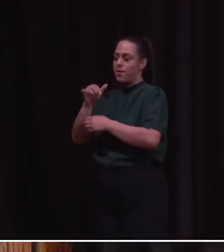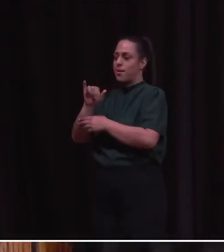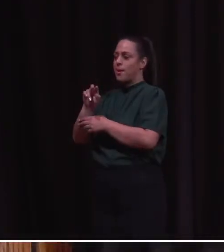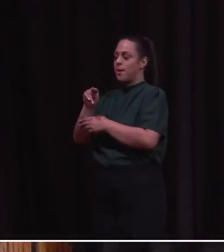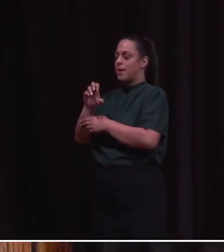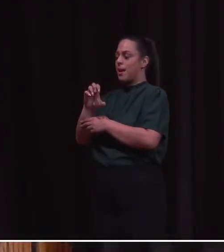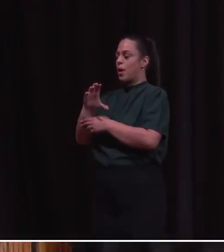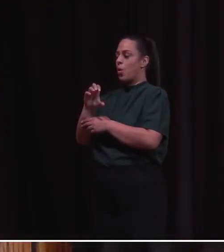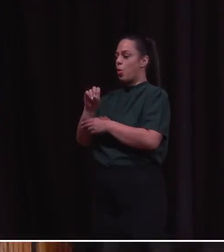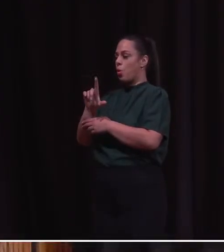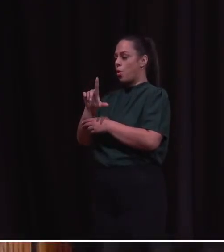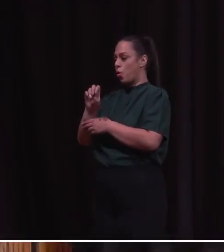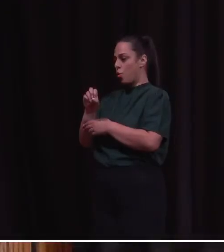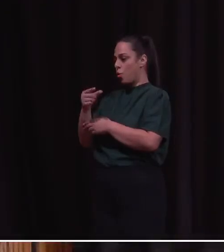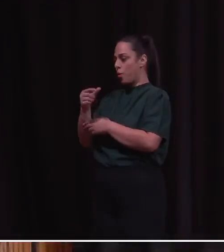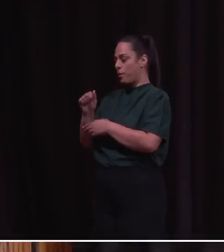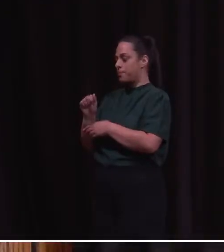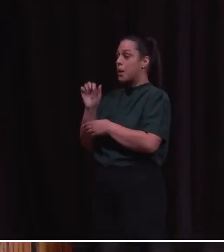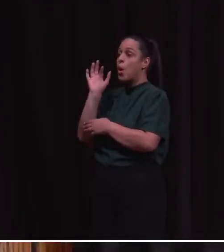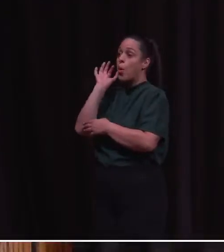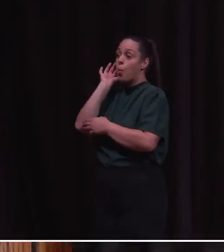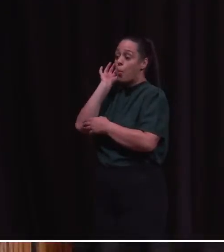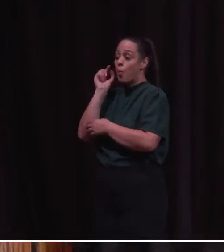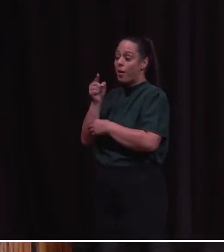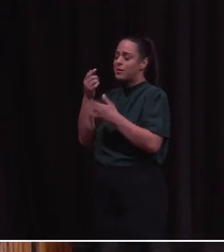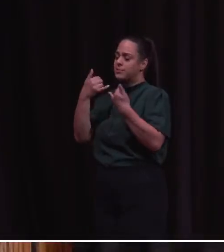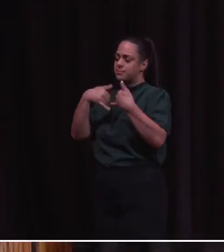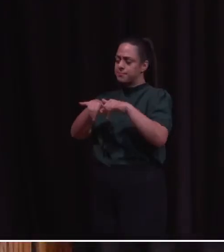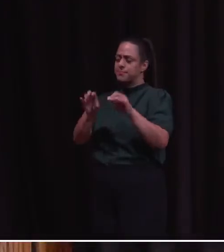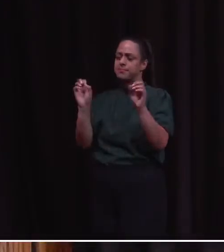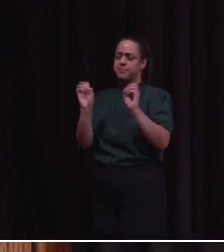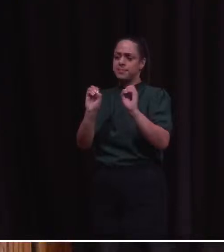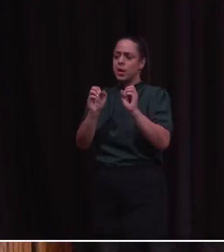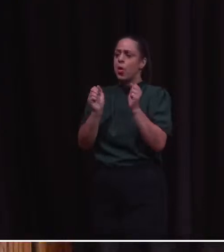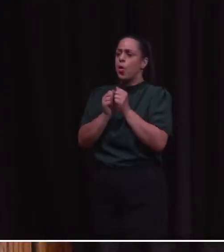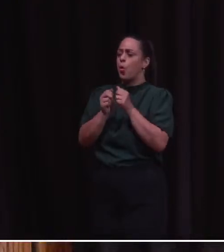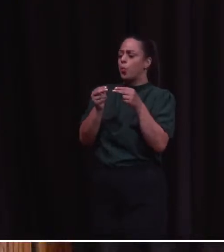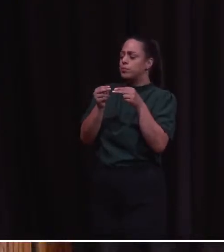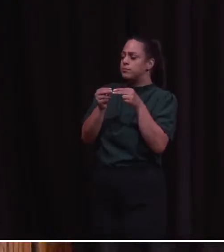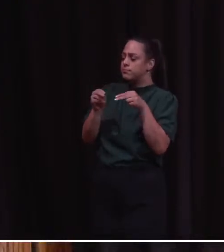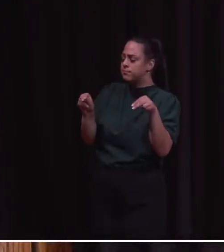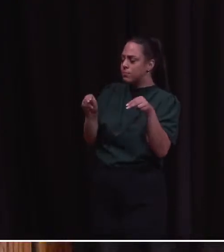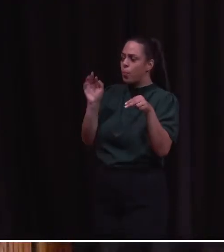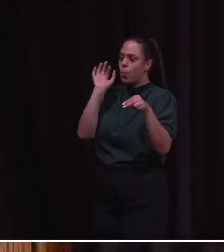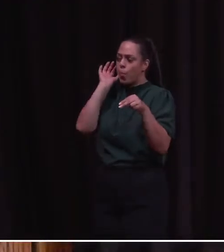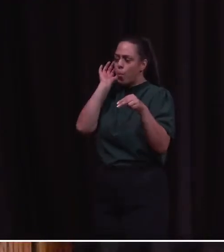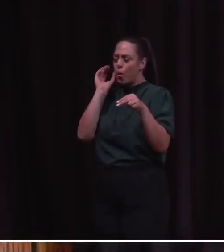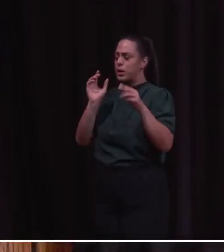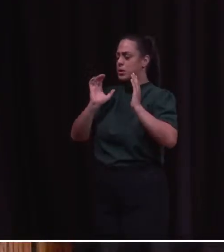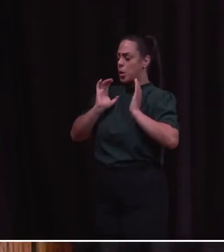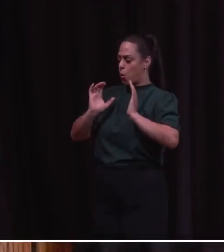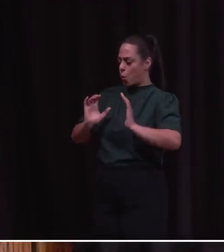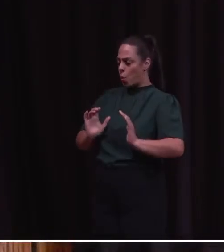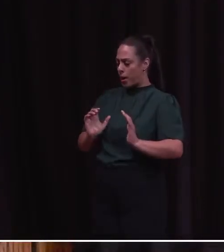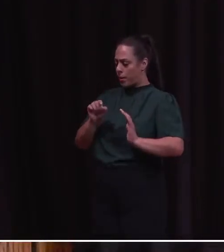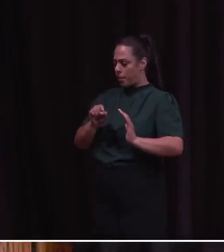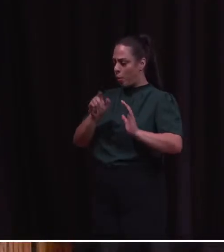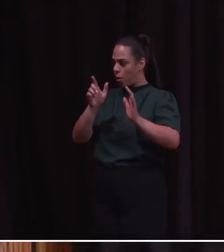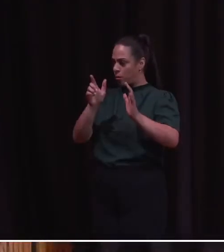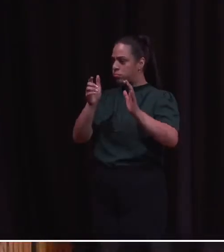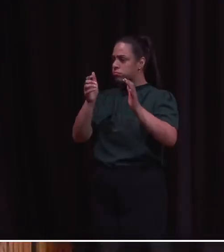Unfortunately, the dehumanization and the denaturalization of Black women's bodies is alive and well in the 21st